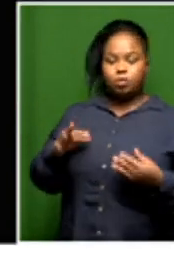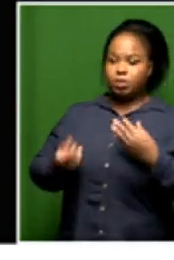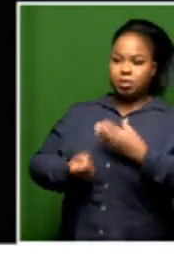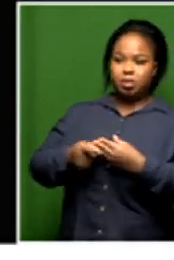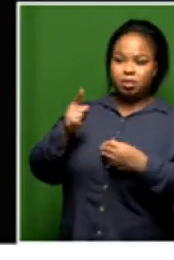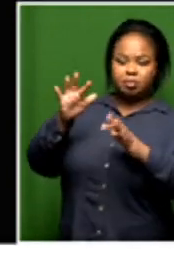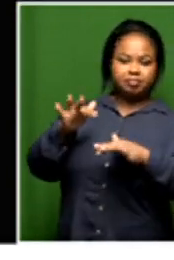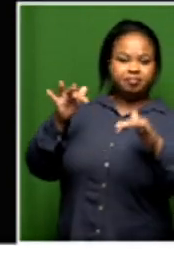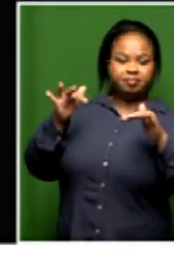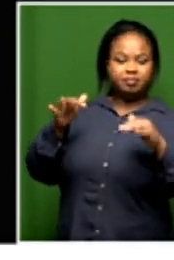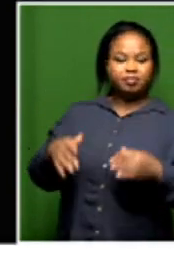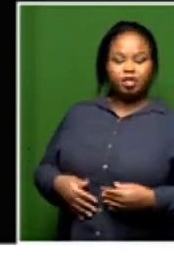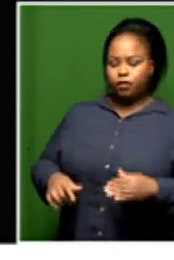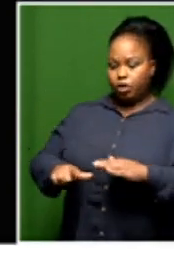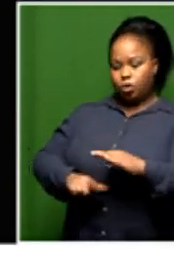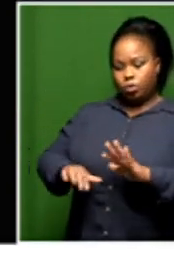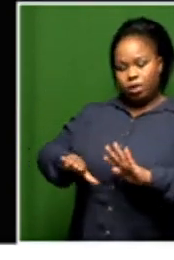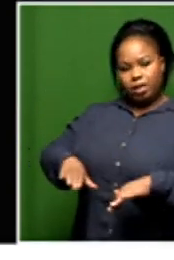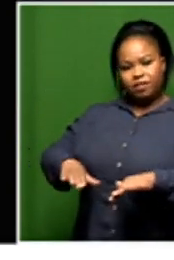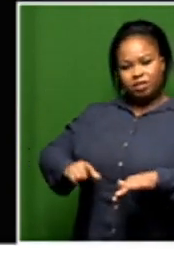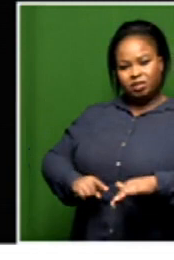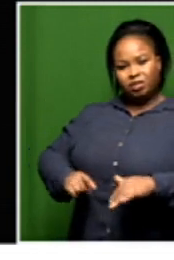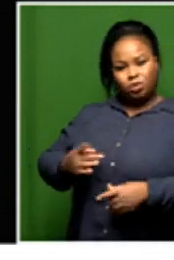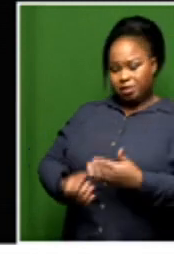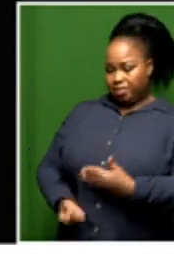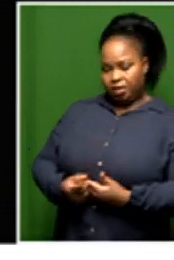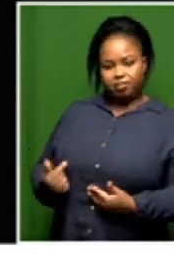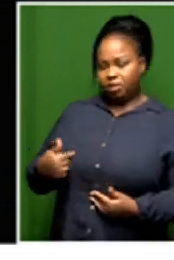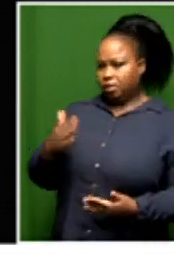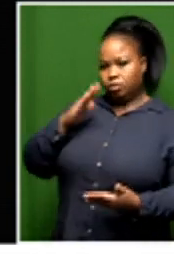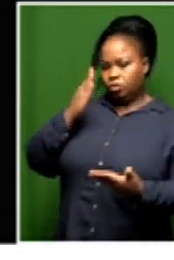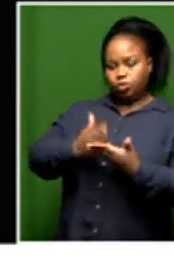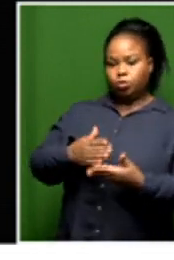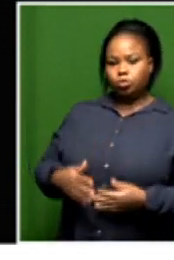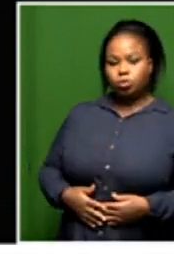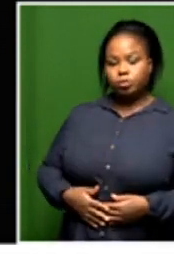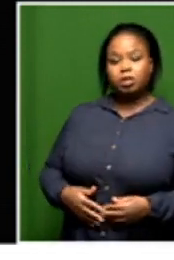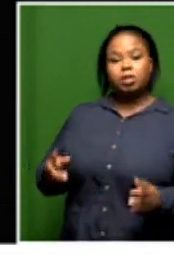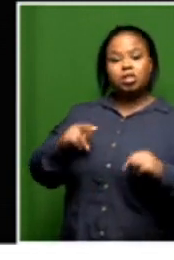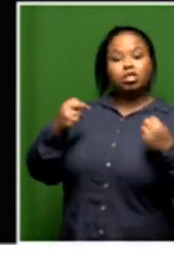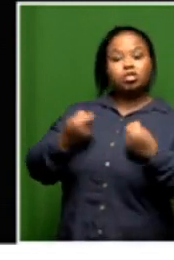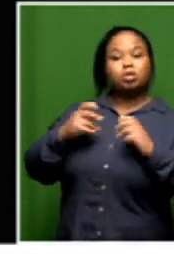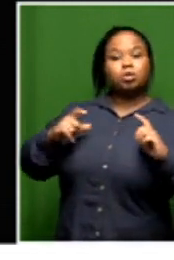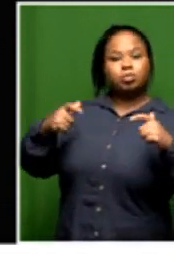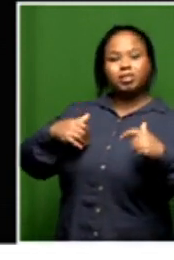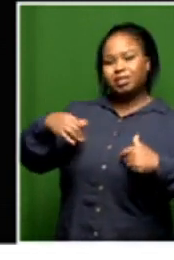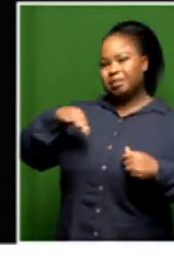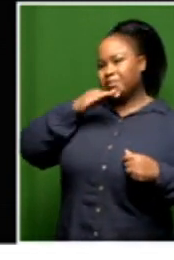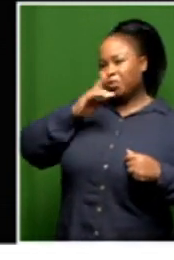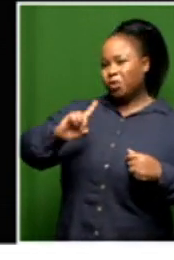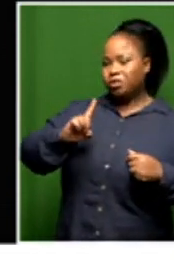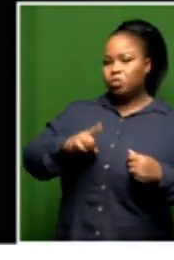happening at lower levels, I'm not too sure what the National Commissioner means by the lack